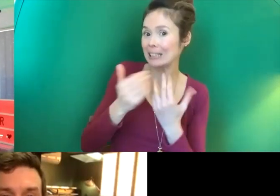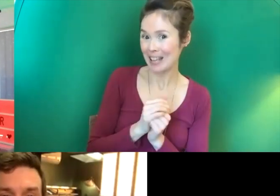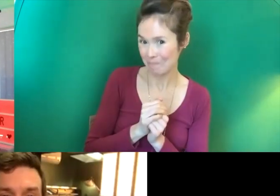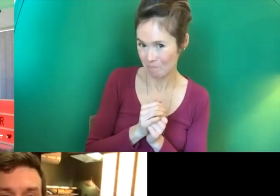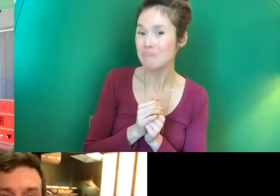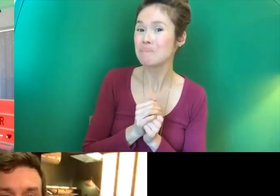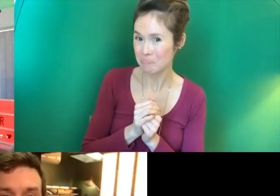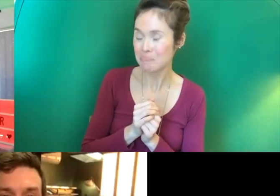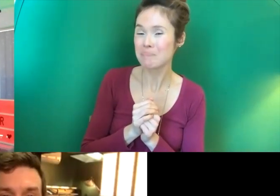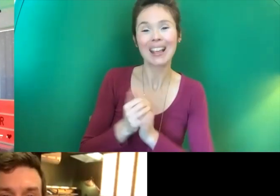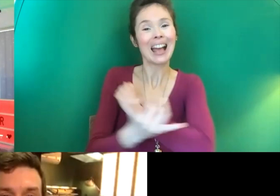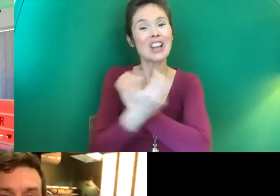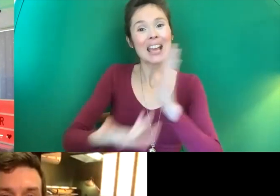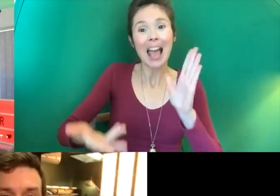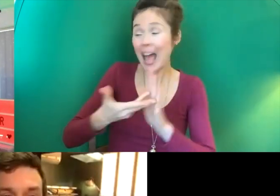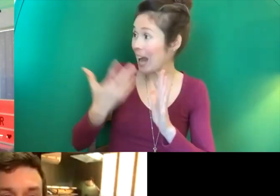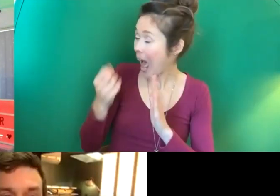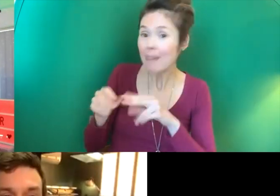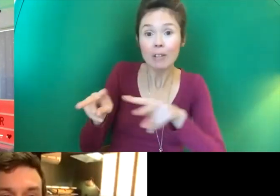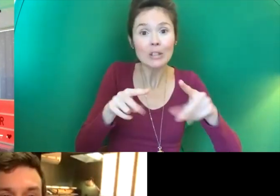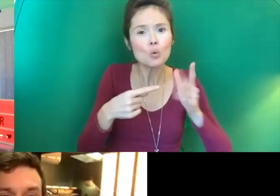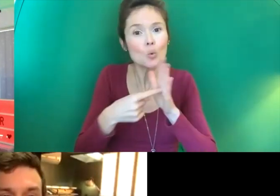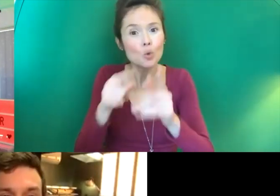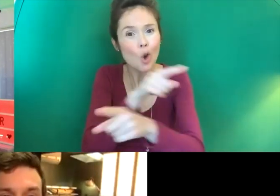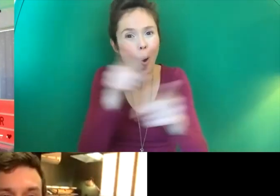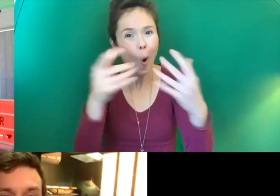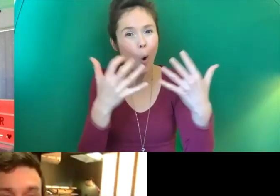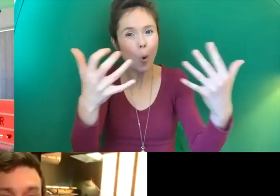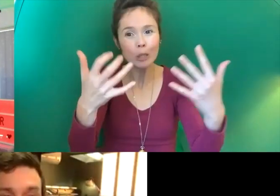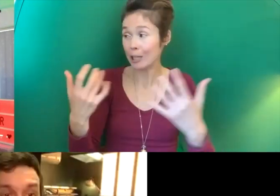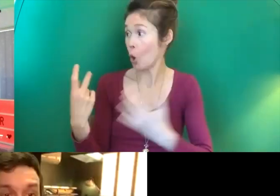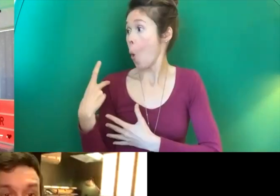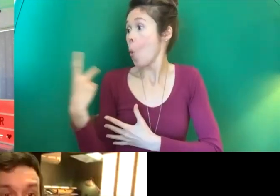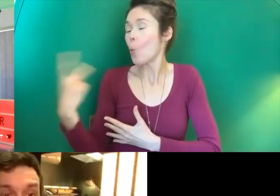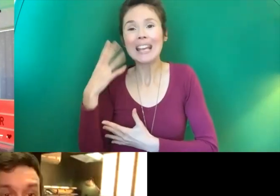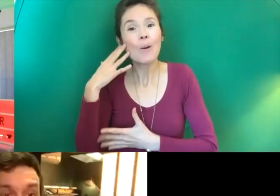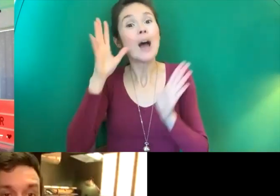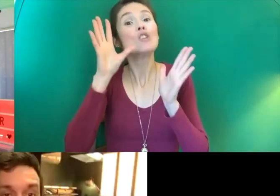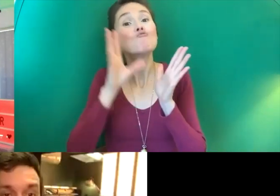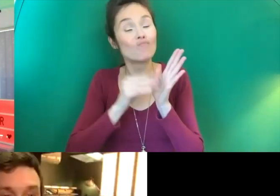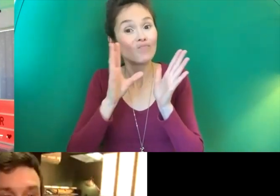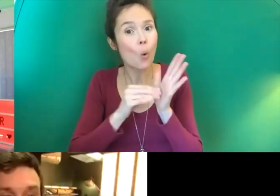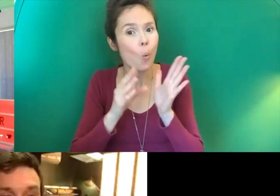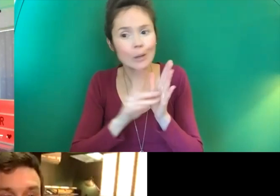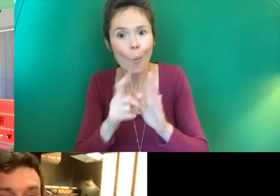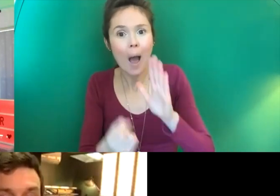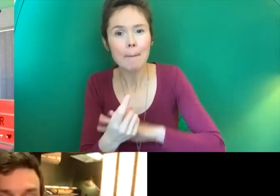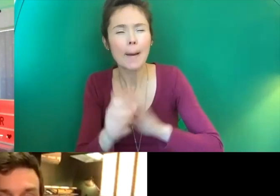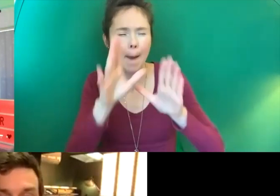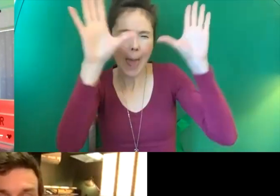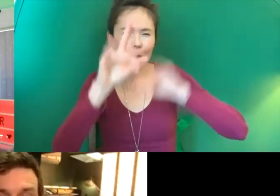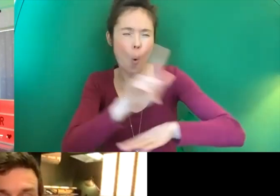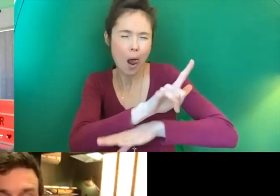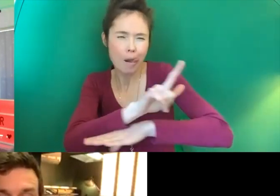of when we were recording. Should we roll it and just do a bit of when I put this up online later,